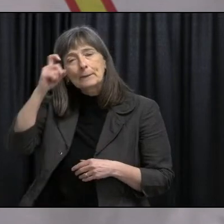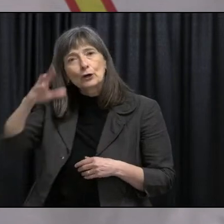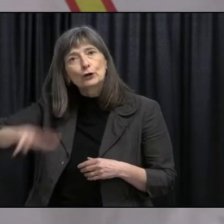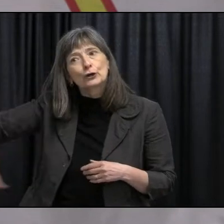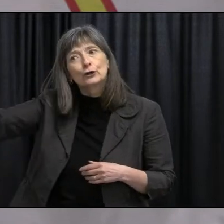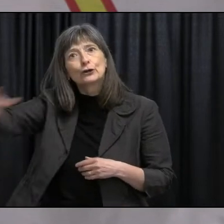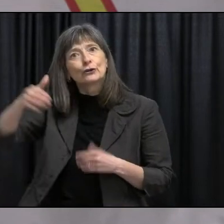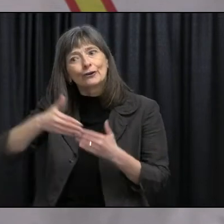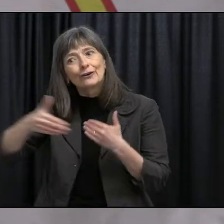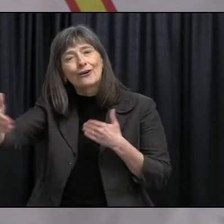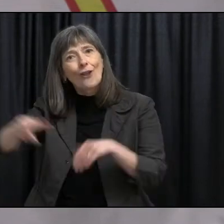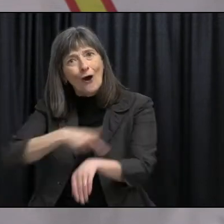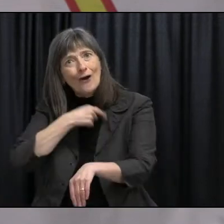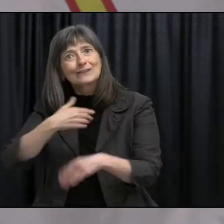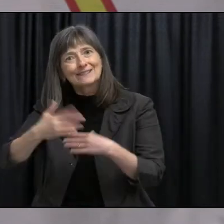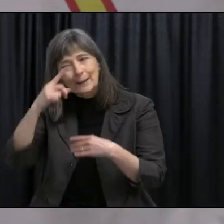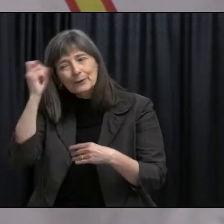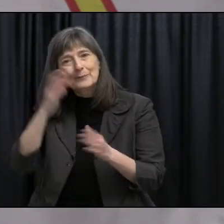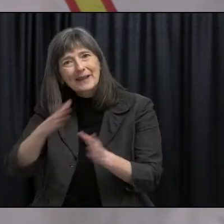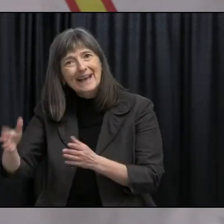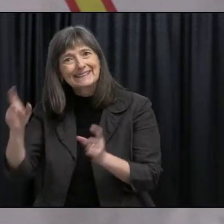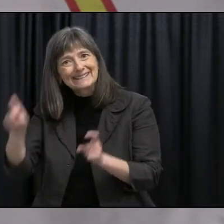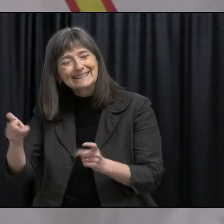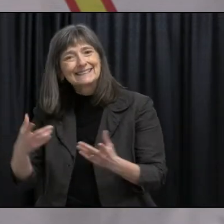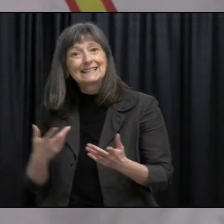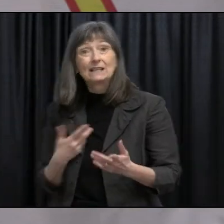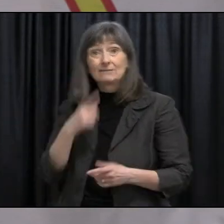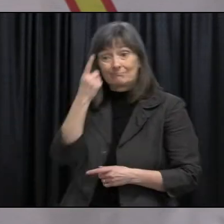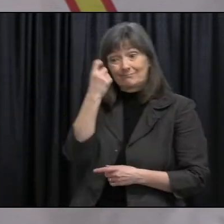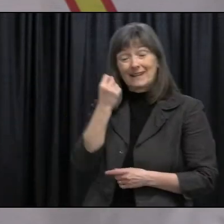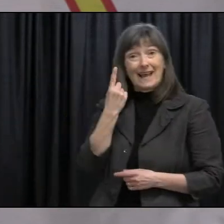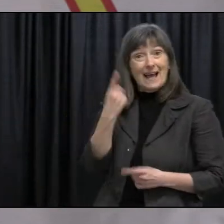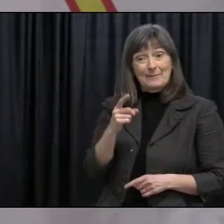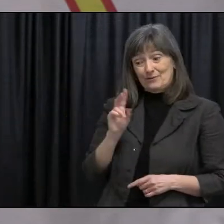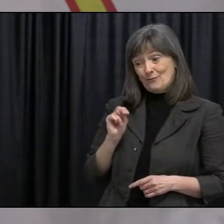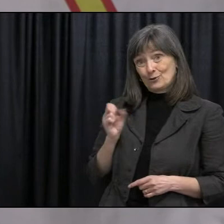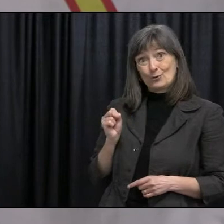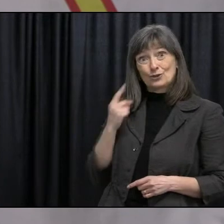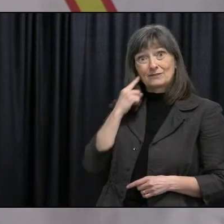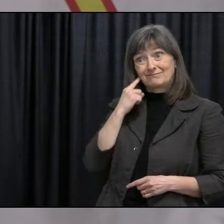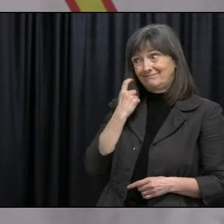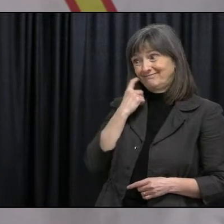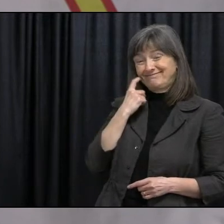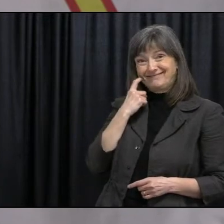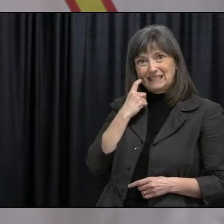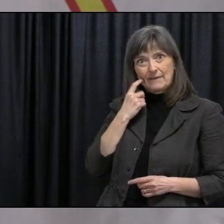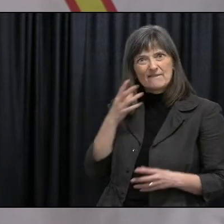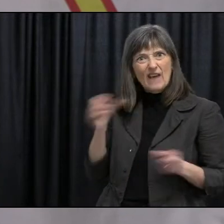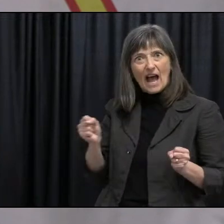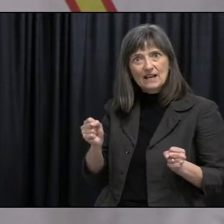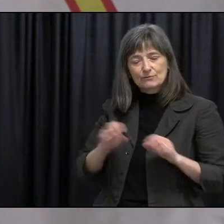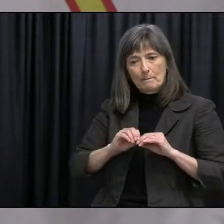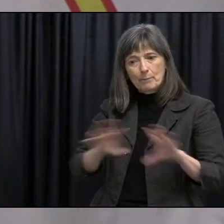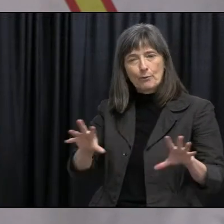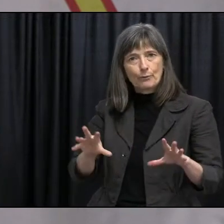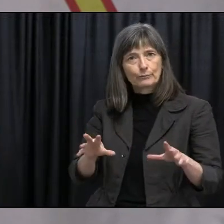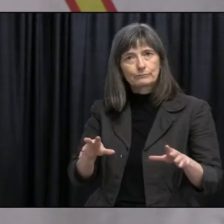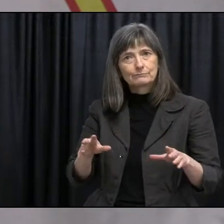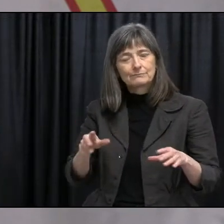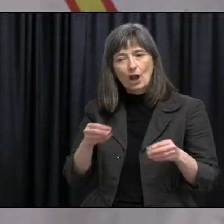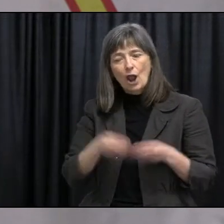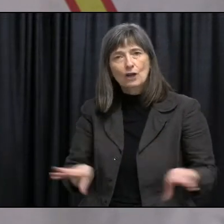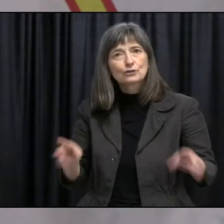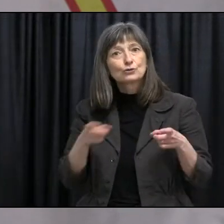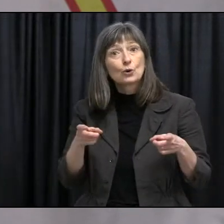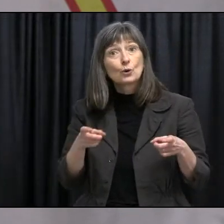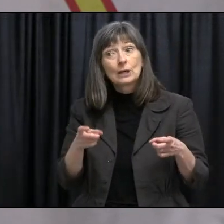Scotia when things can get very quickly and very easily, out of control, and we need to.